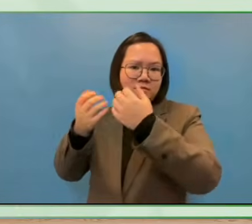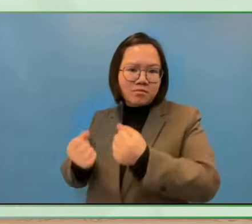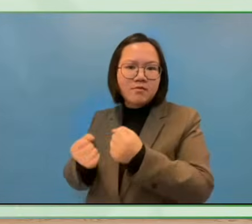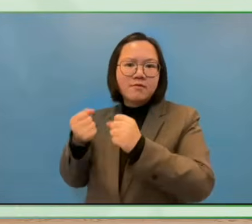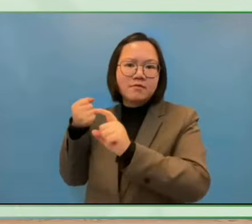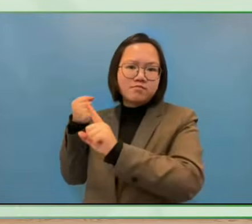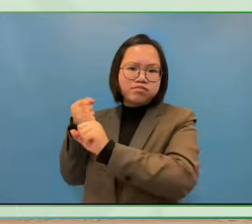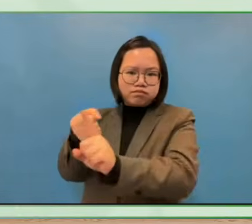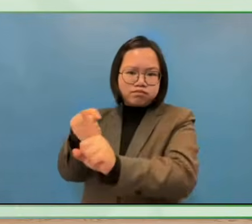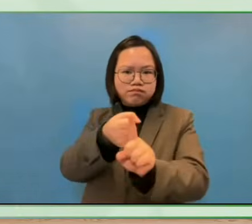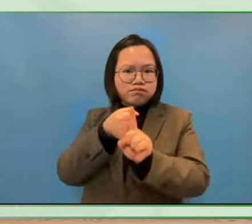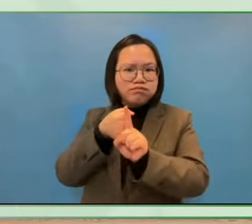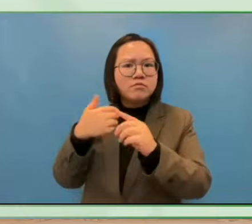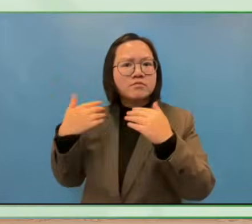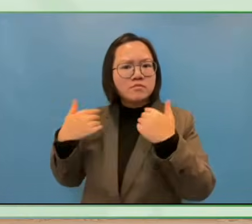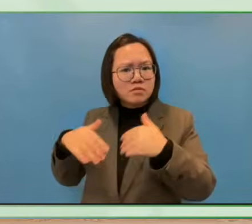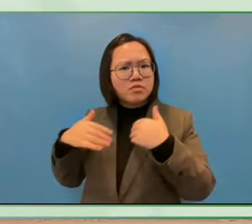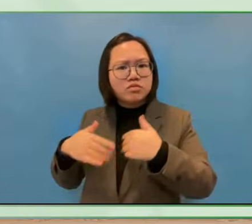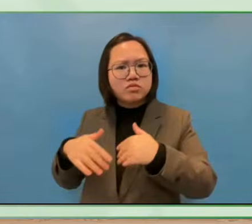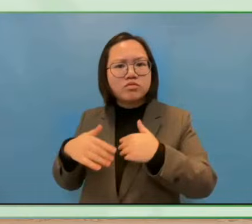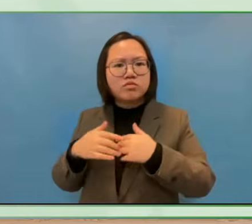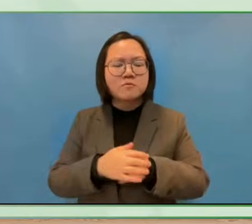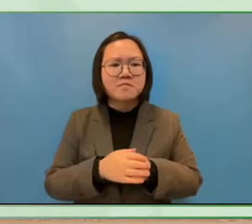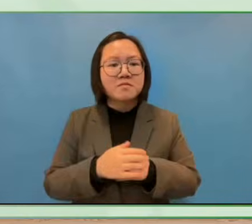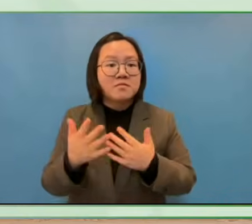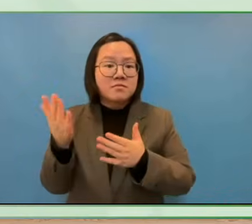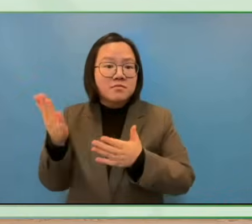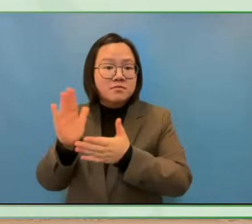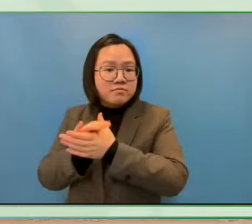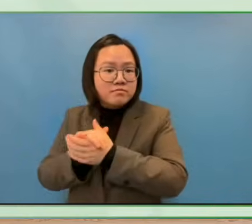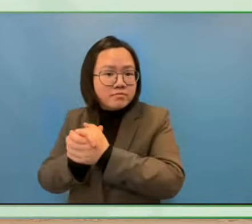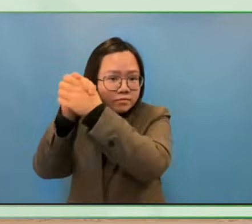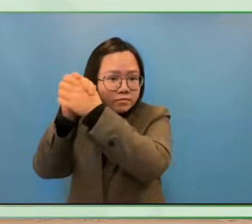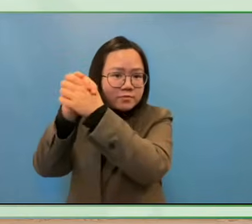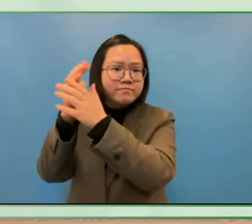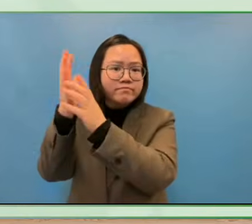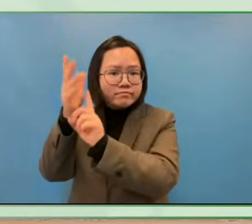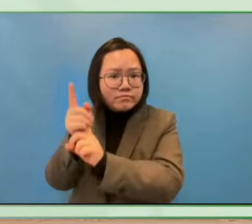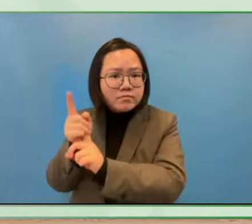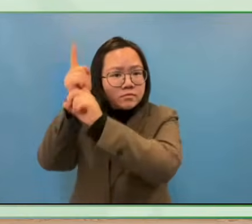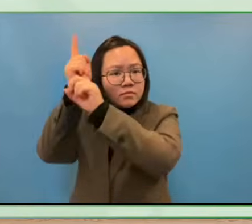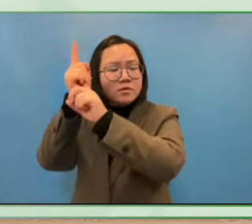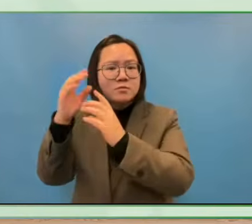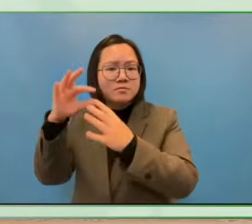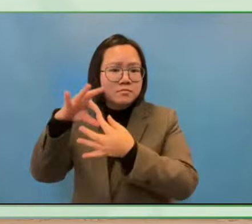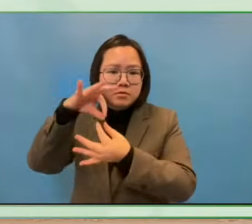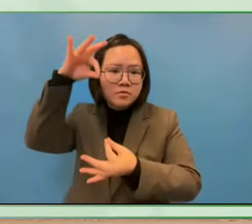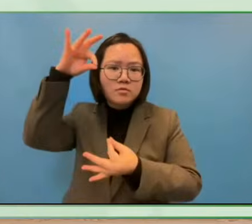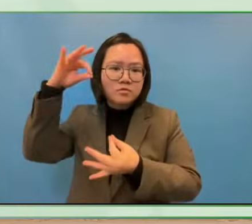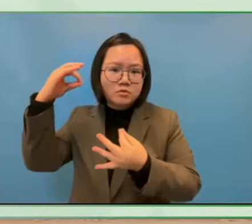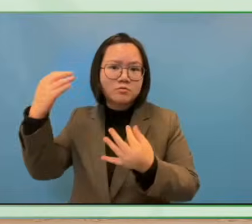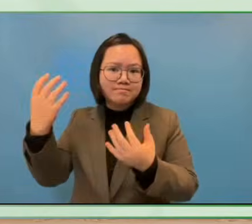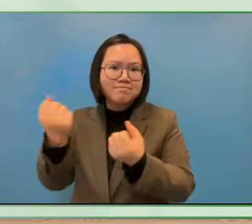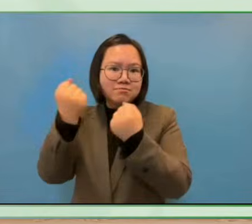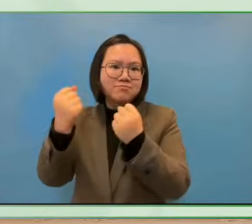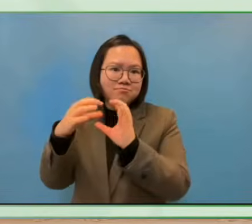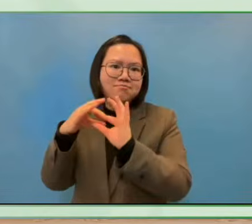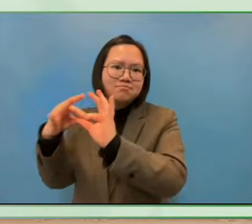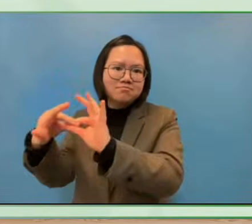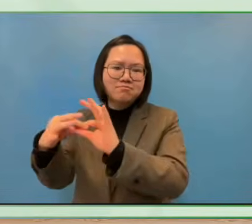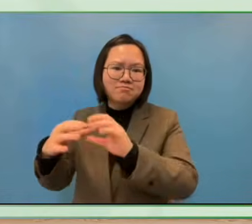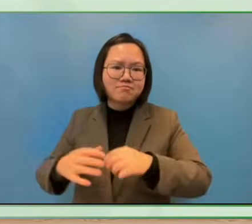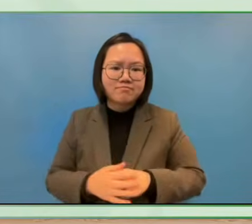I think it's absolutely needed to fully understand the impact of this subject that is commonly